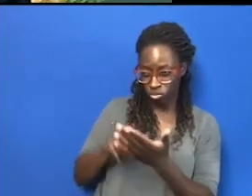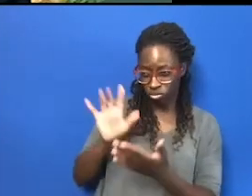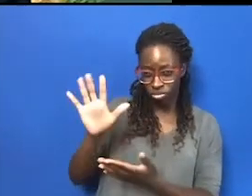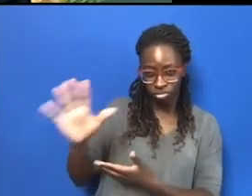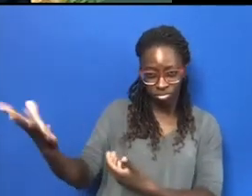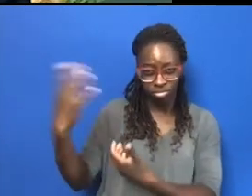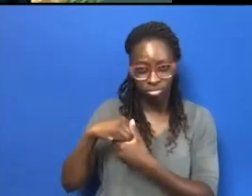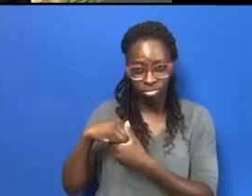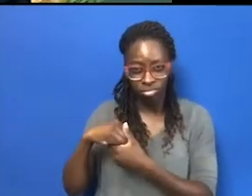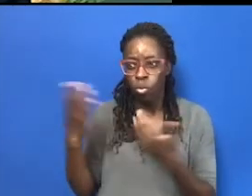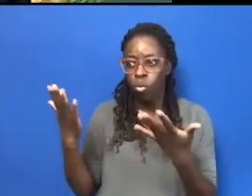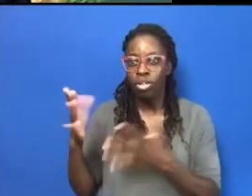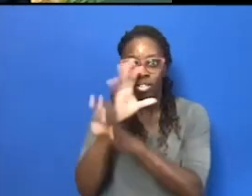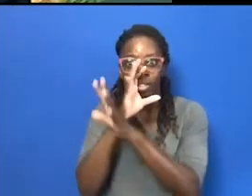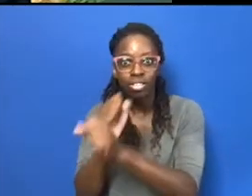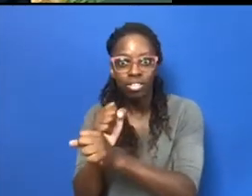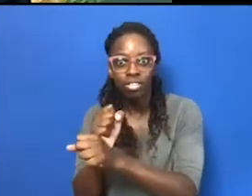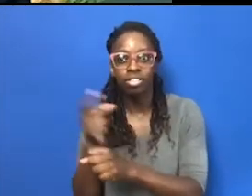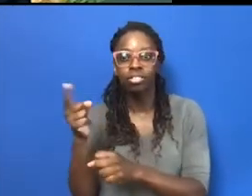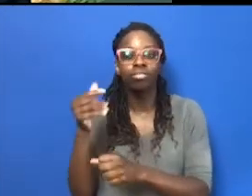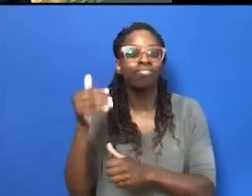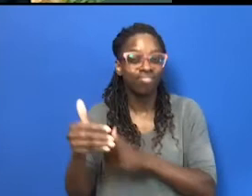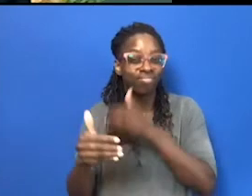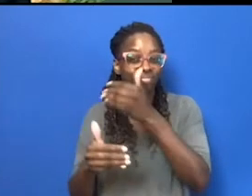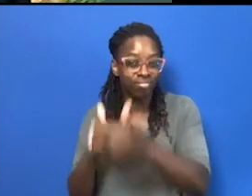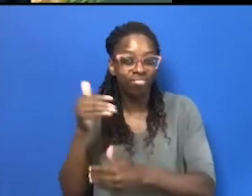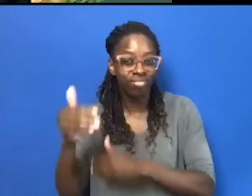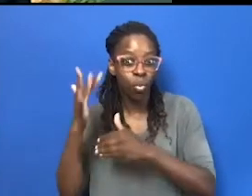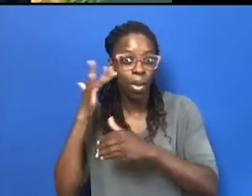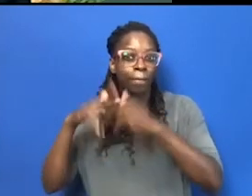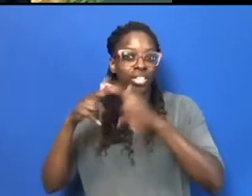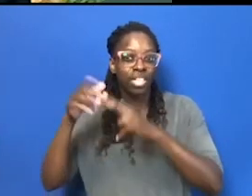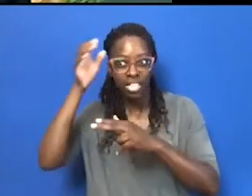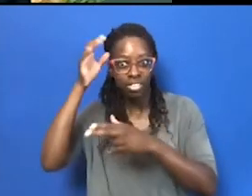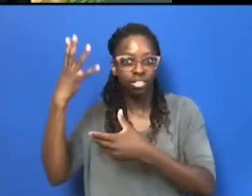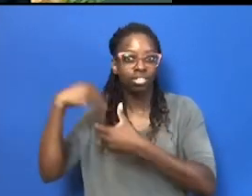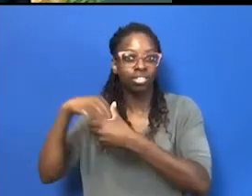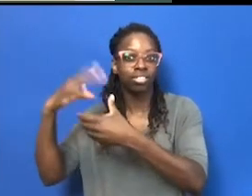just slowly building in those STEM concepts to just increase their learning.